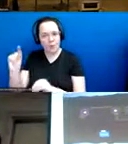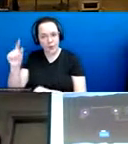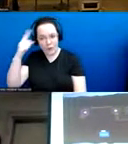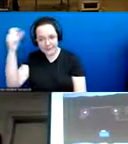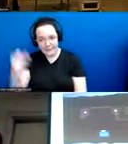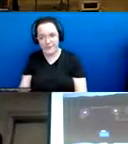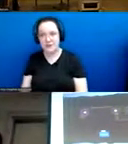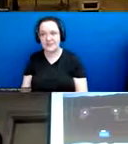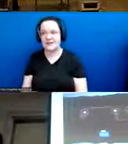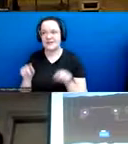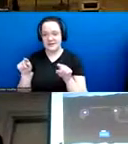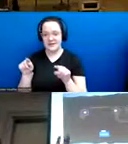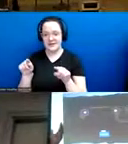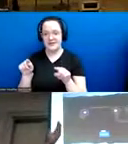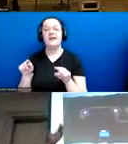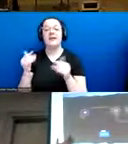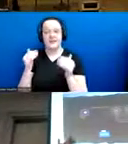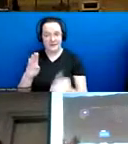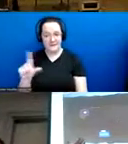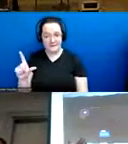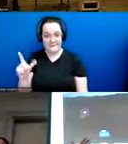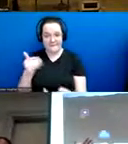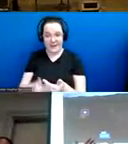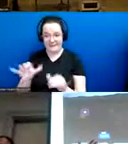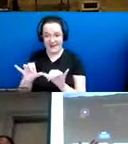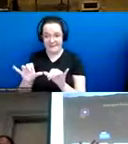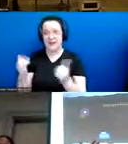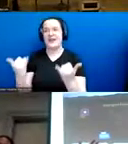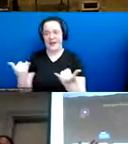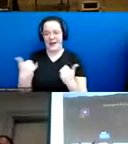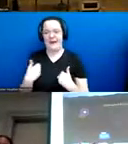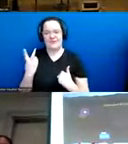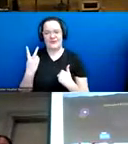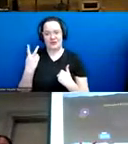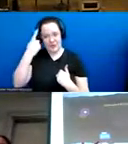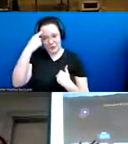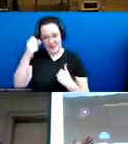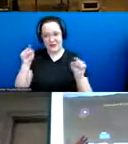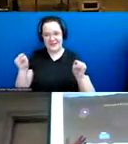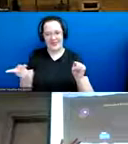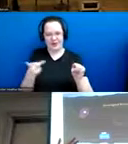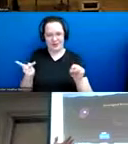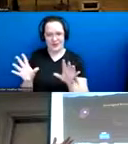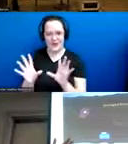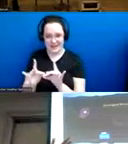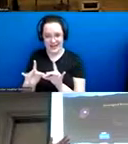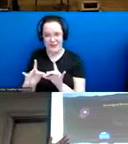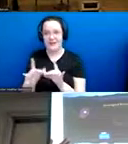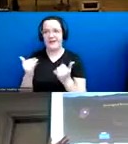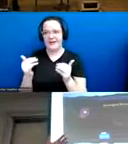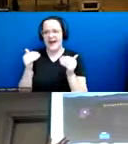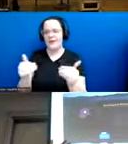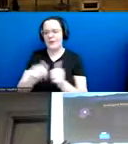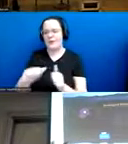you perform your Bell state measurements, and now you have these two memories entangled. So then you can now perform this with another link that